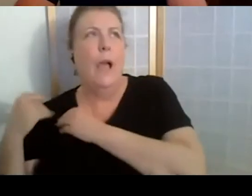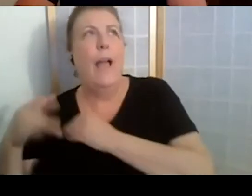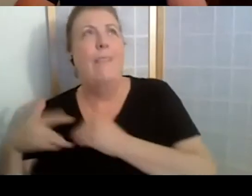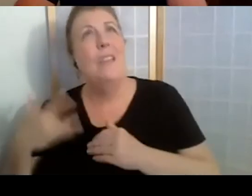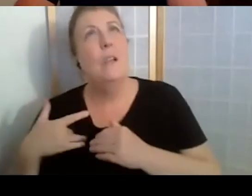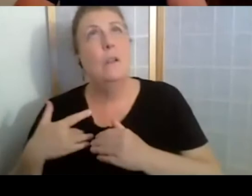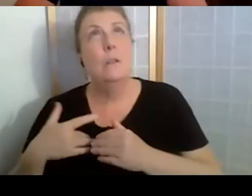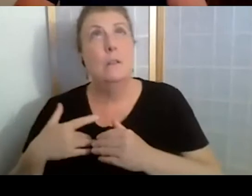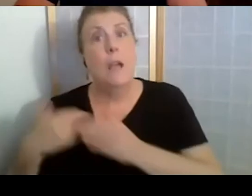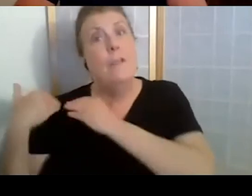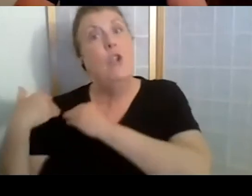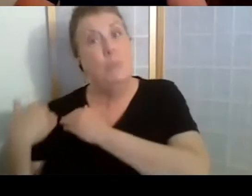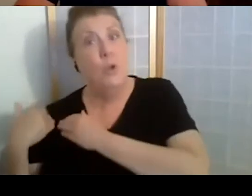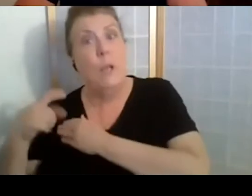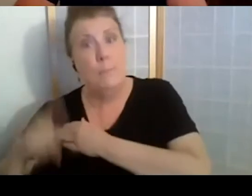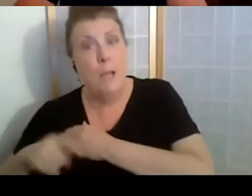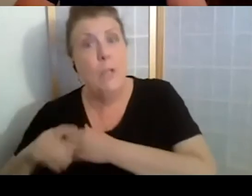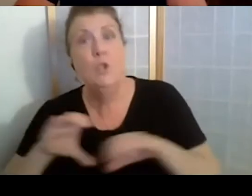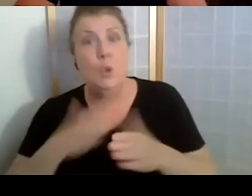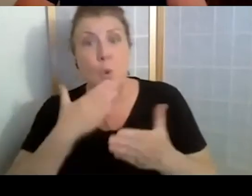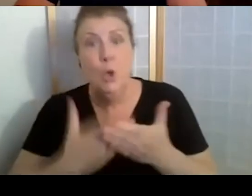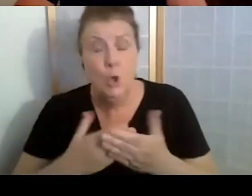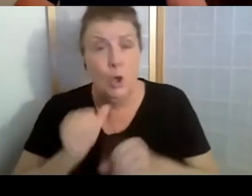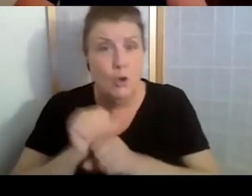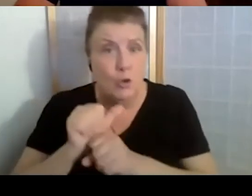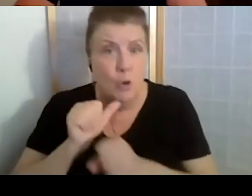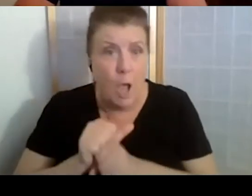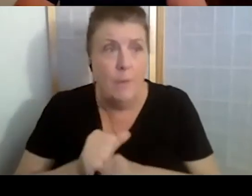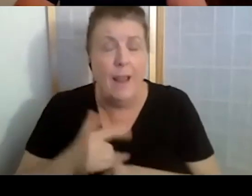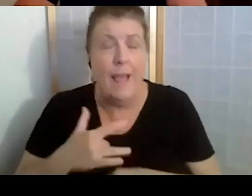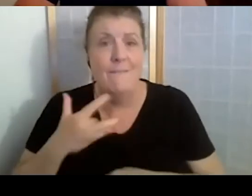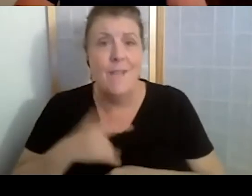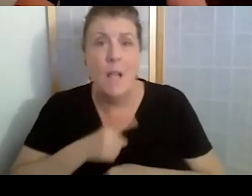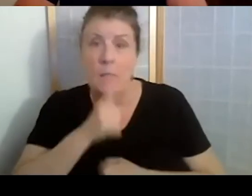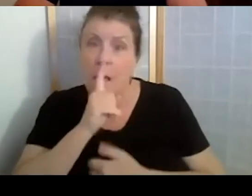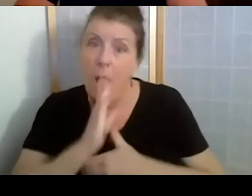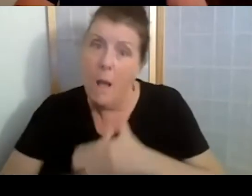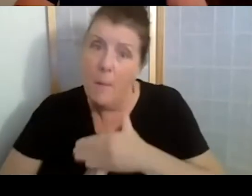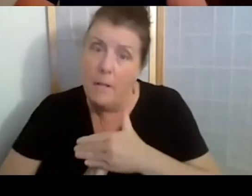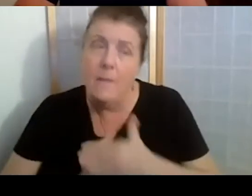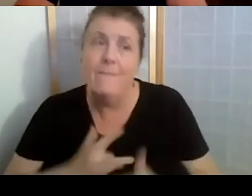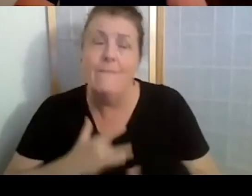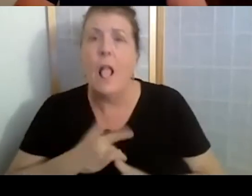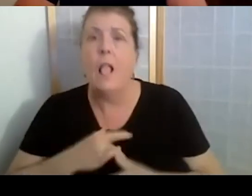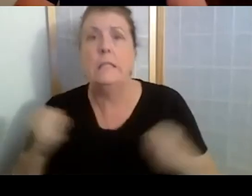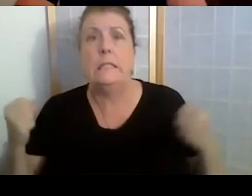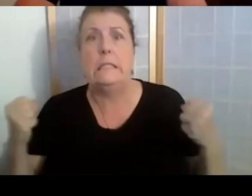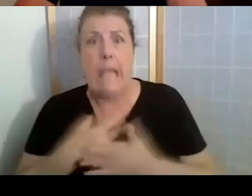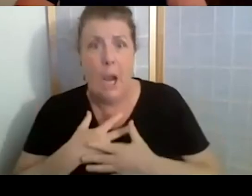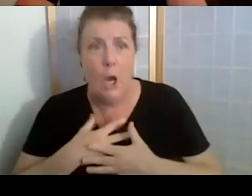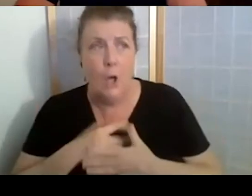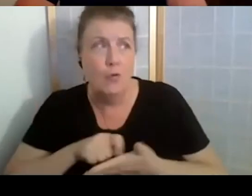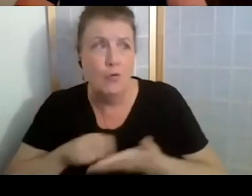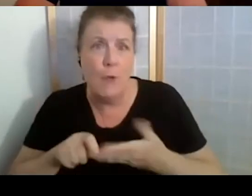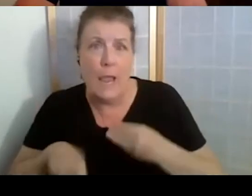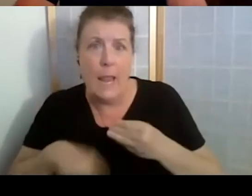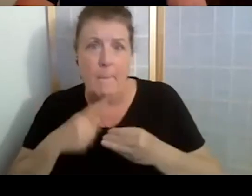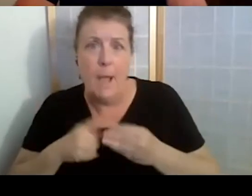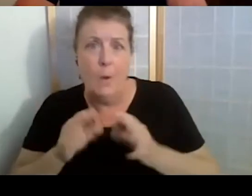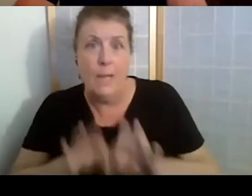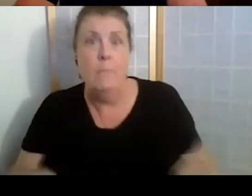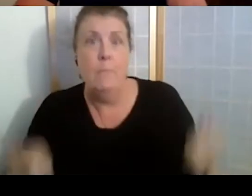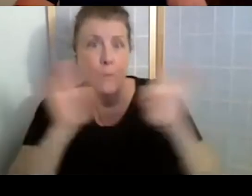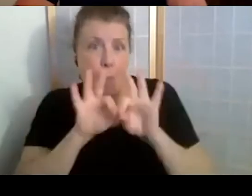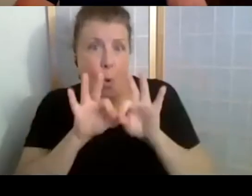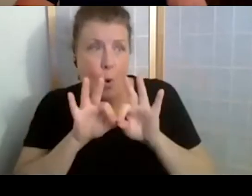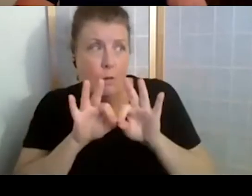humbled and scared to write some of these stories because these are such important people. Mm-hmm. But